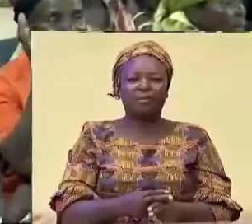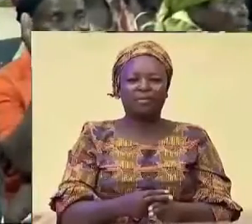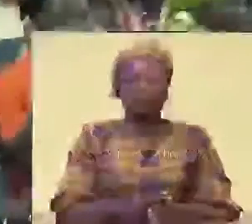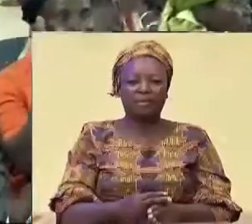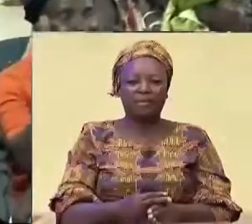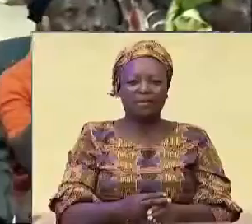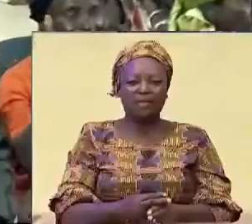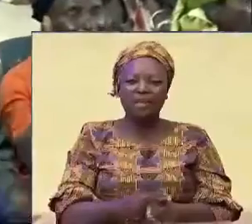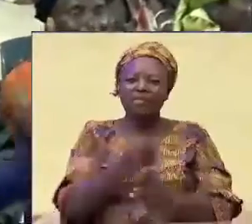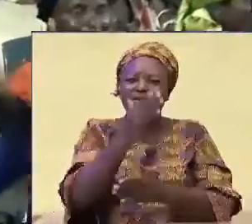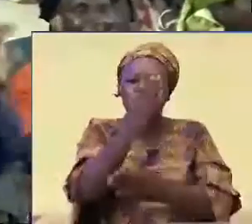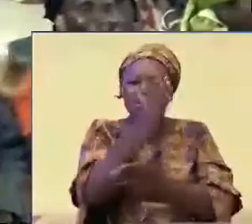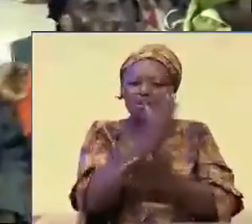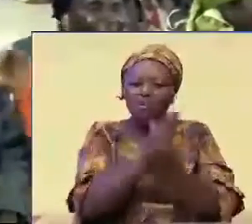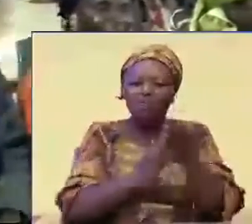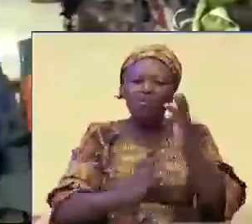freedom.